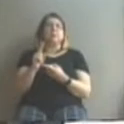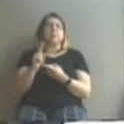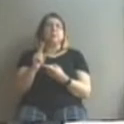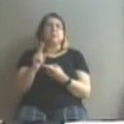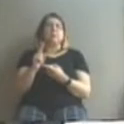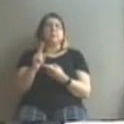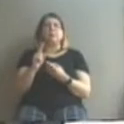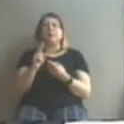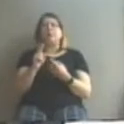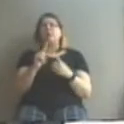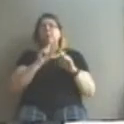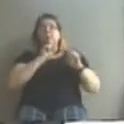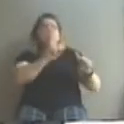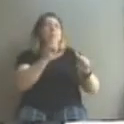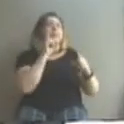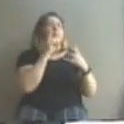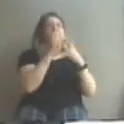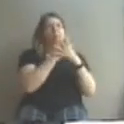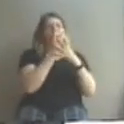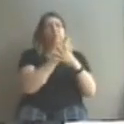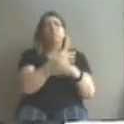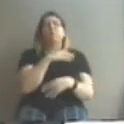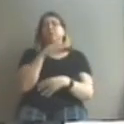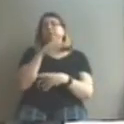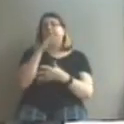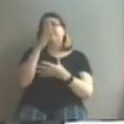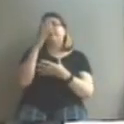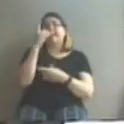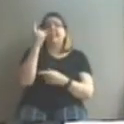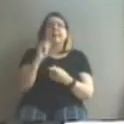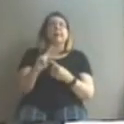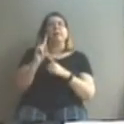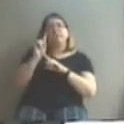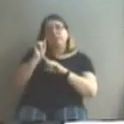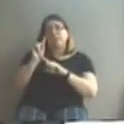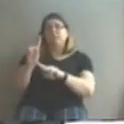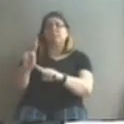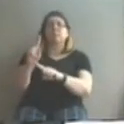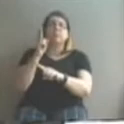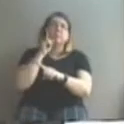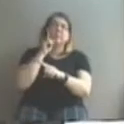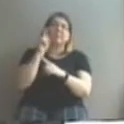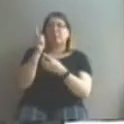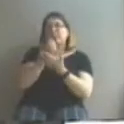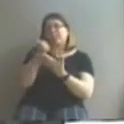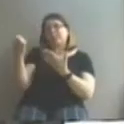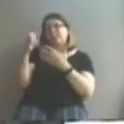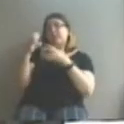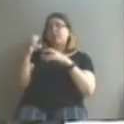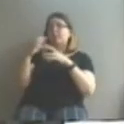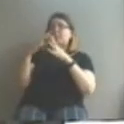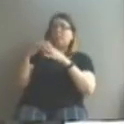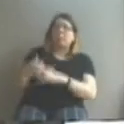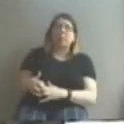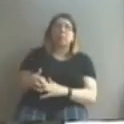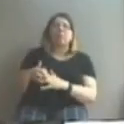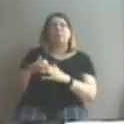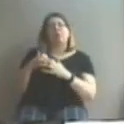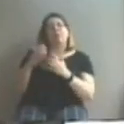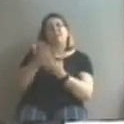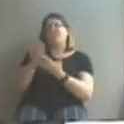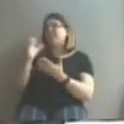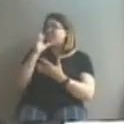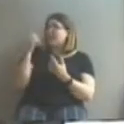because of filters, the things I had mentioned. Less runs because of equipment breaking down and then things not being